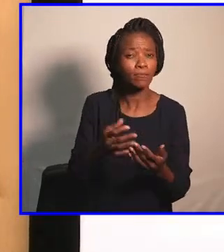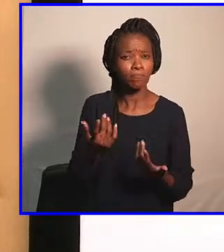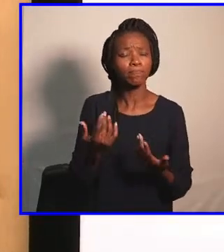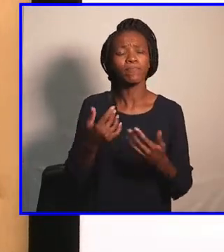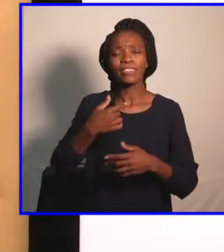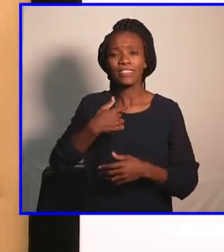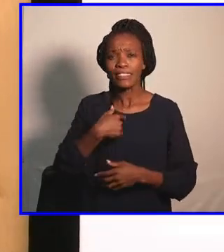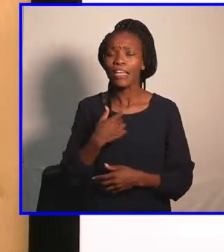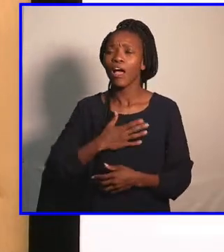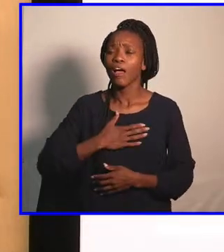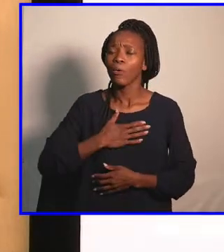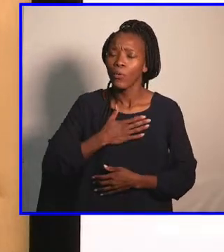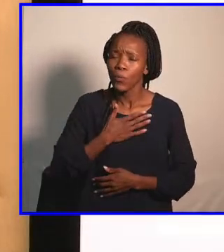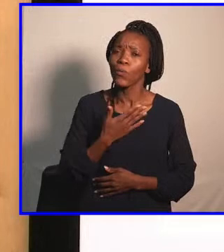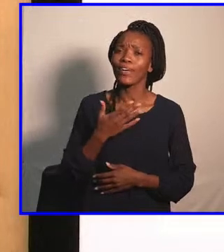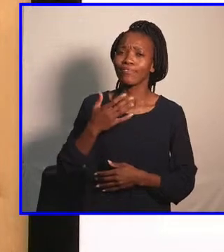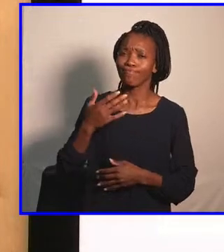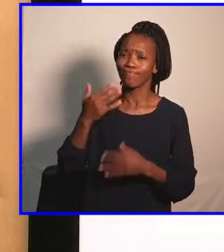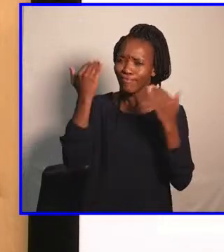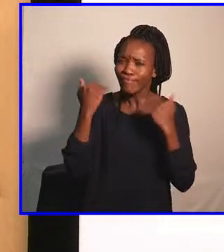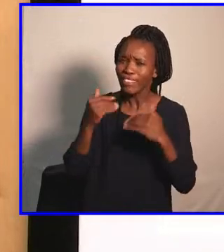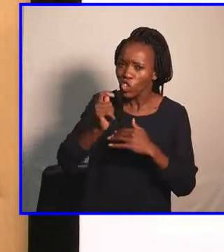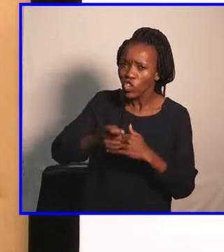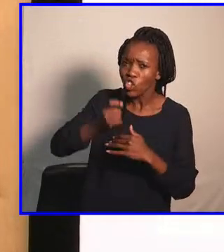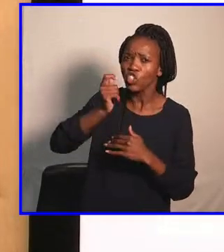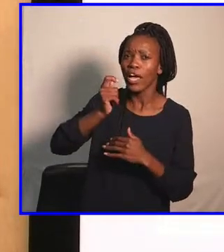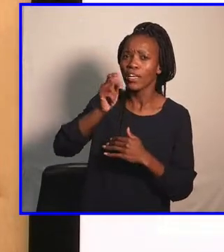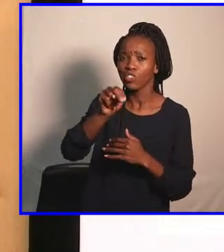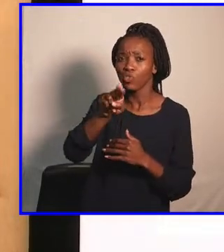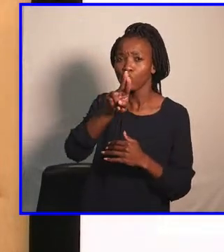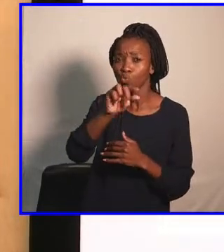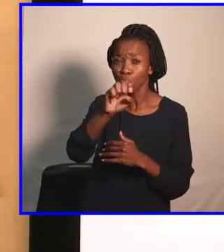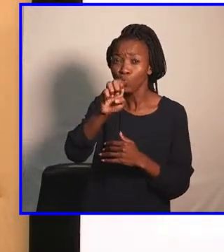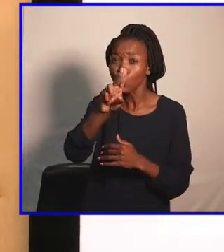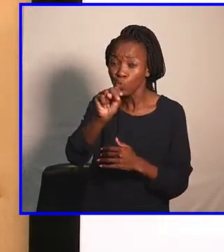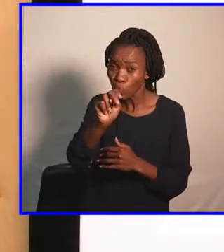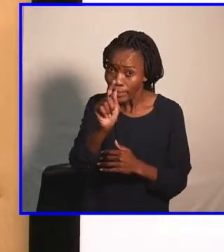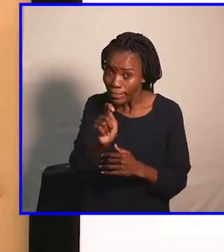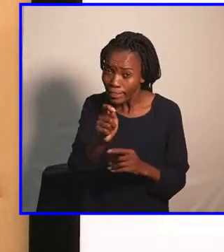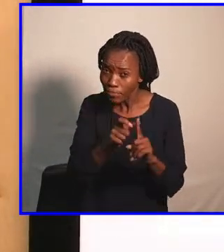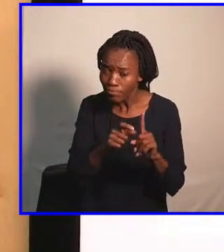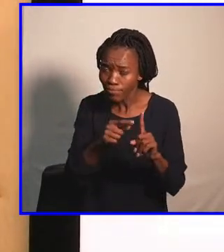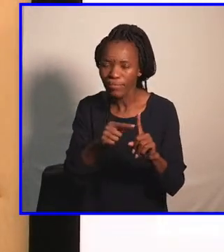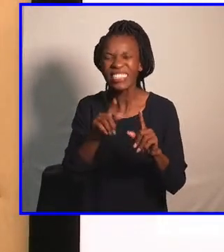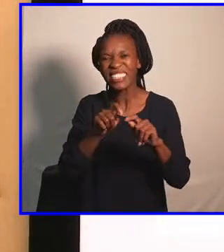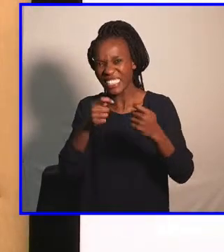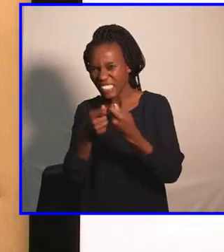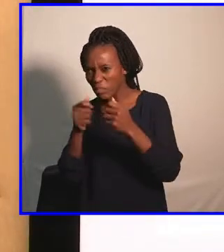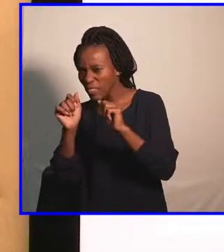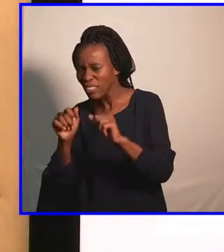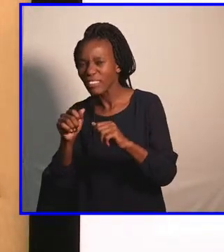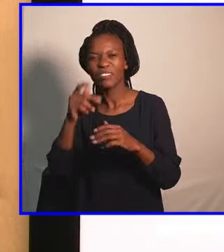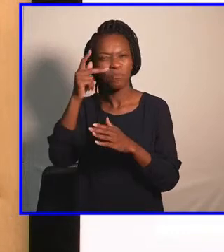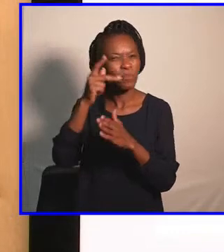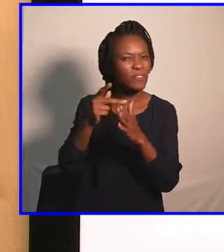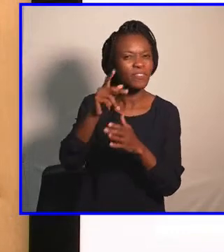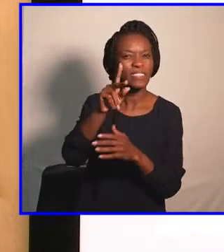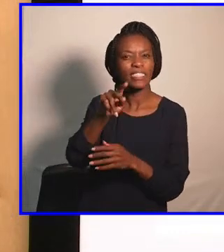to thank Judge Nugent and his team, Professor Katz,